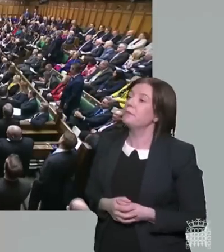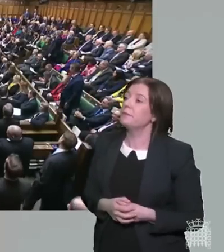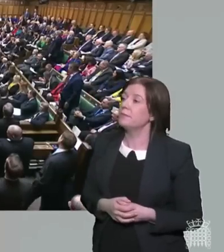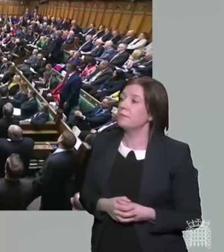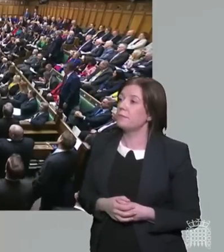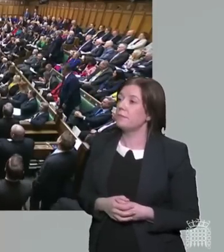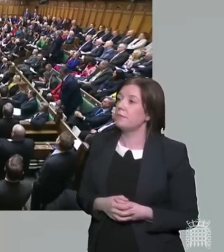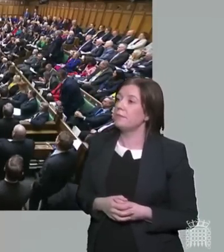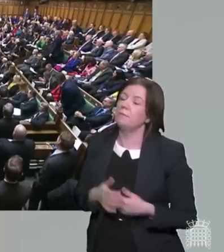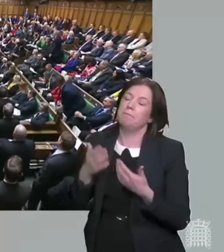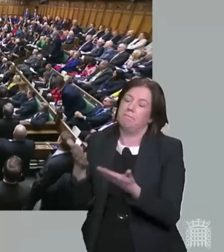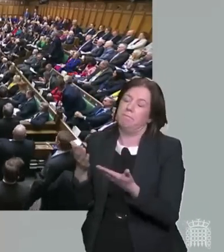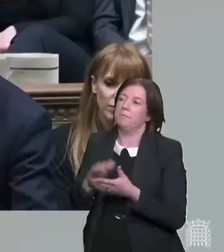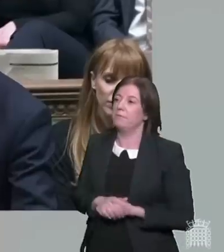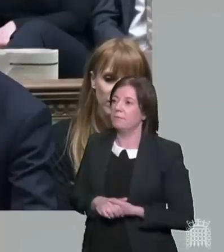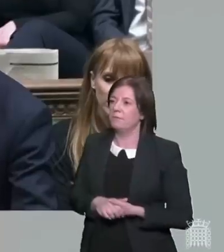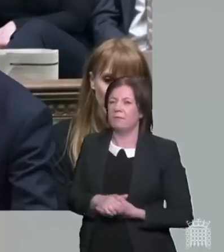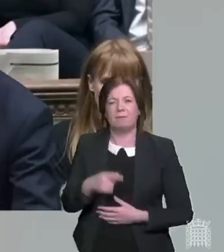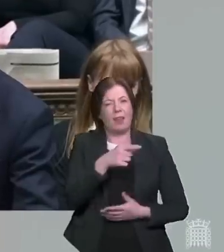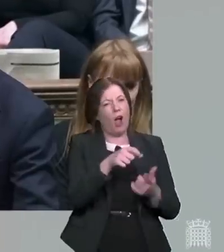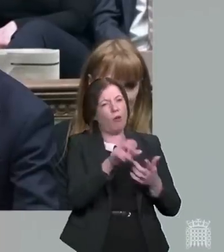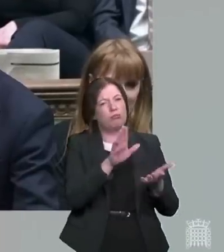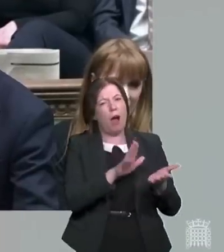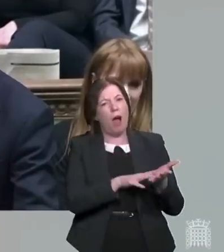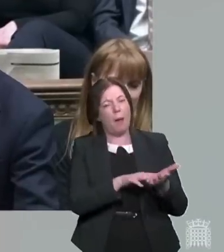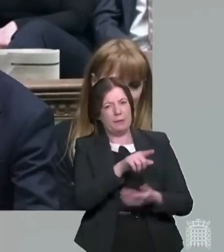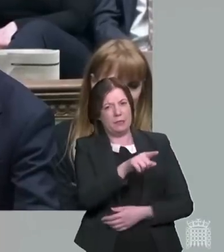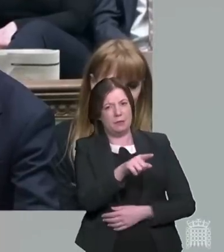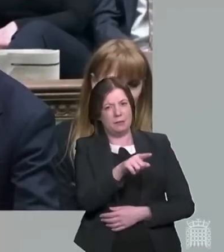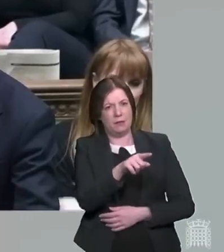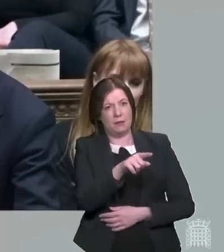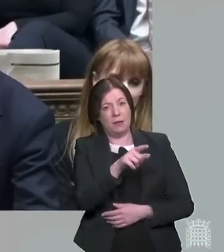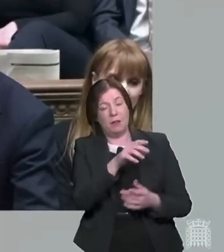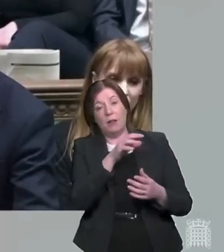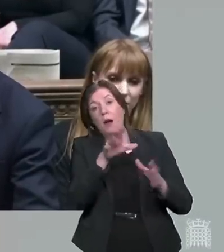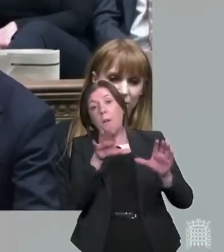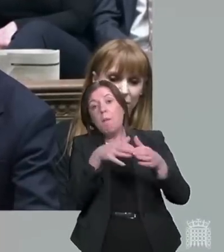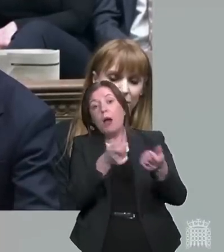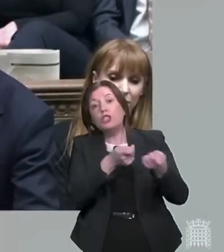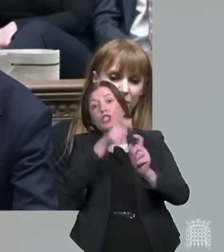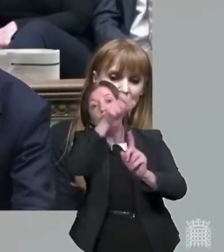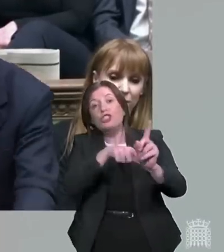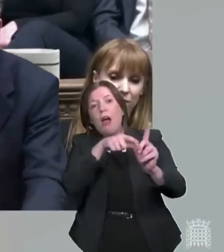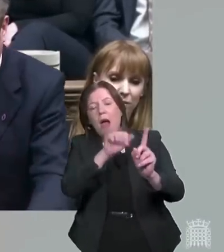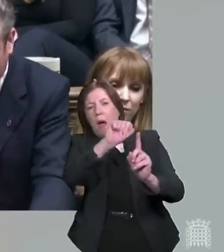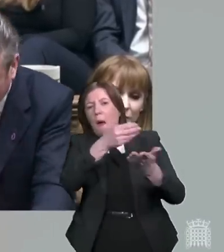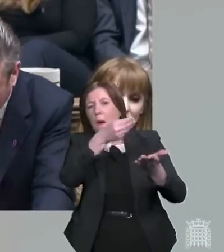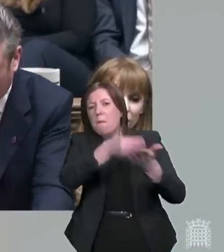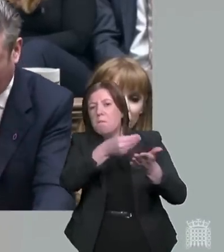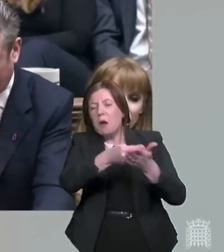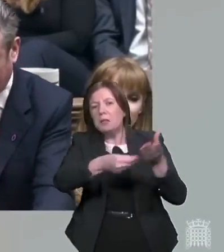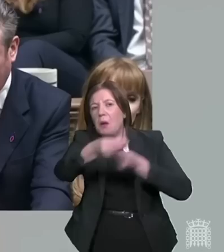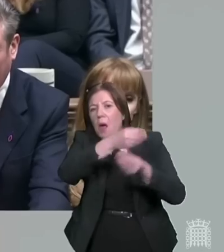Keir Starmer. We all know why the Prime Minister was reluctant to ask his party chair questions about family finances and